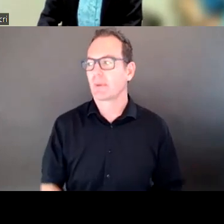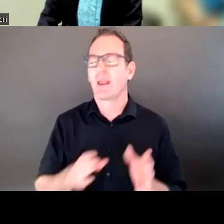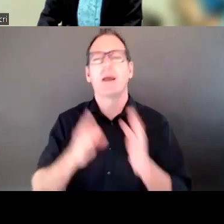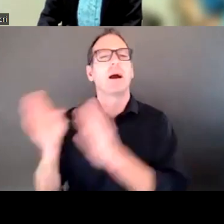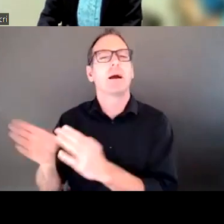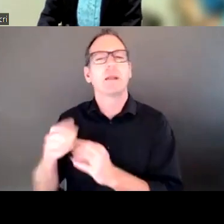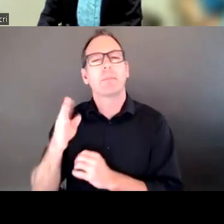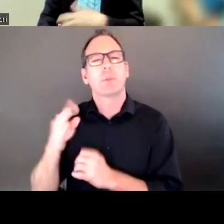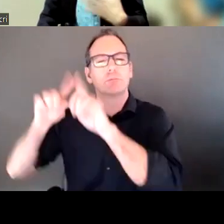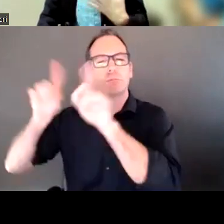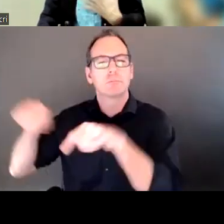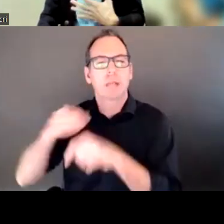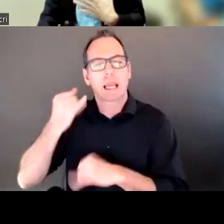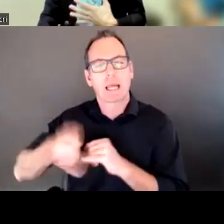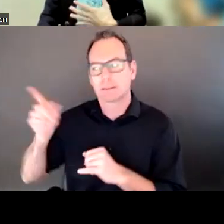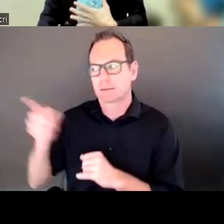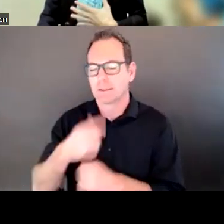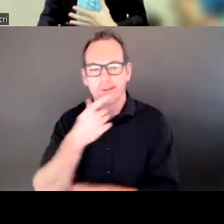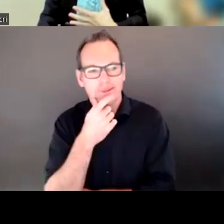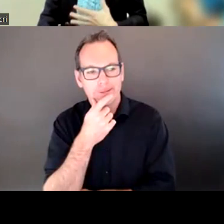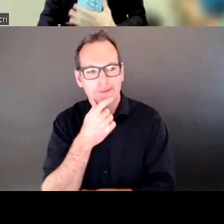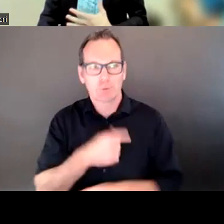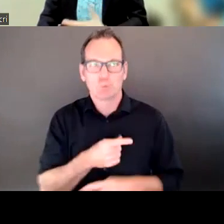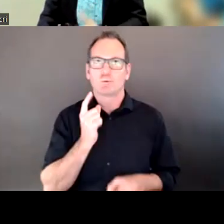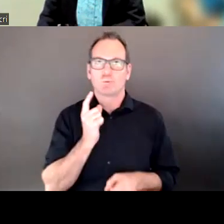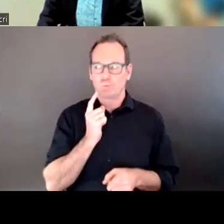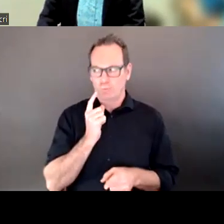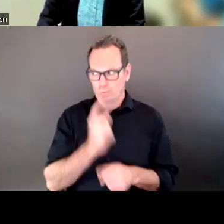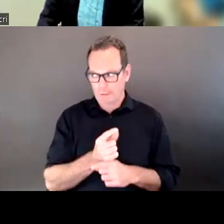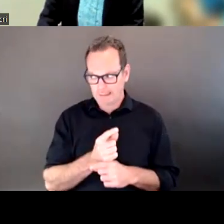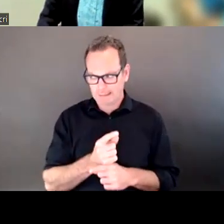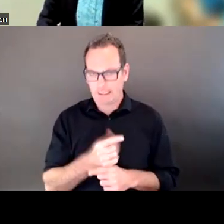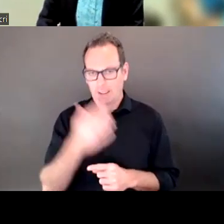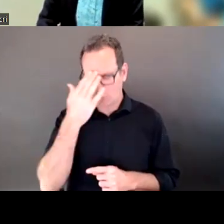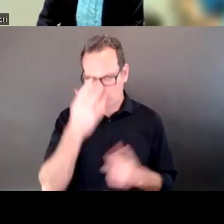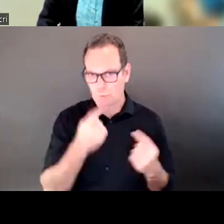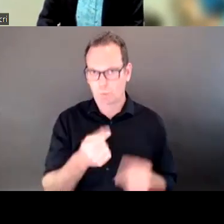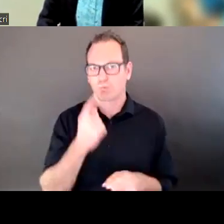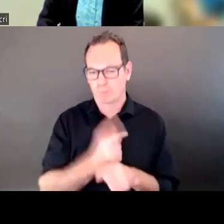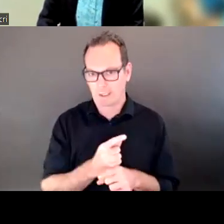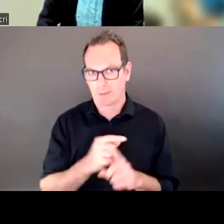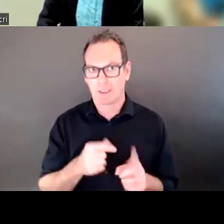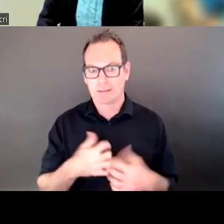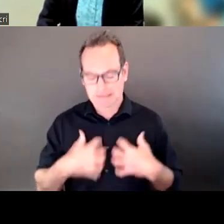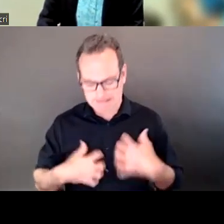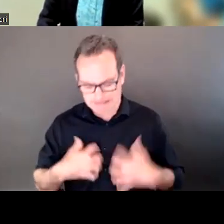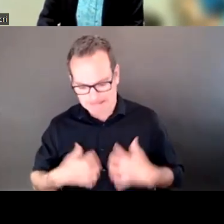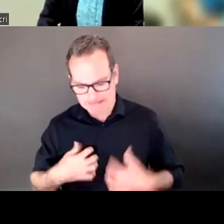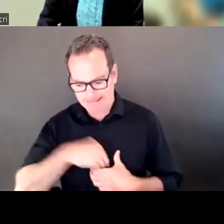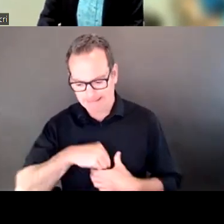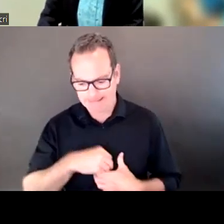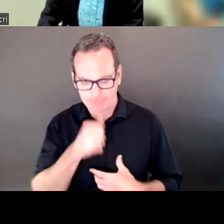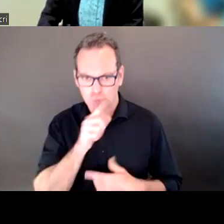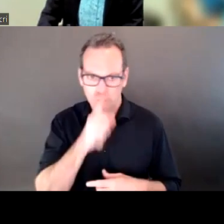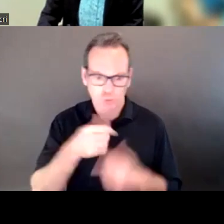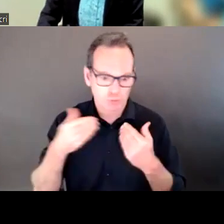the definition of moral distress. And sometimes we feel that moral distress, and how do we work through that as well?